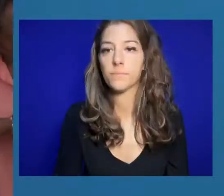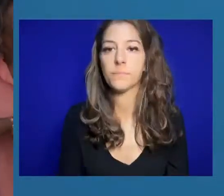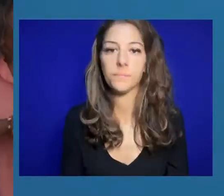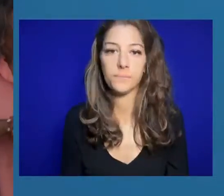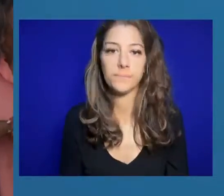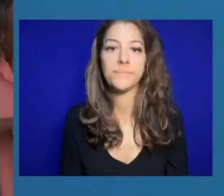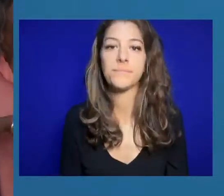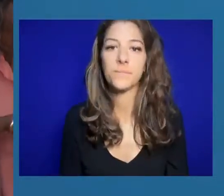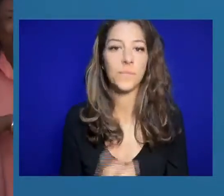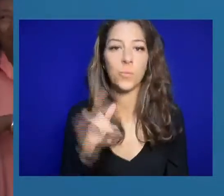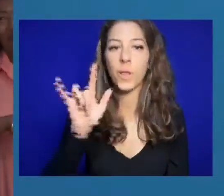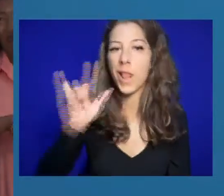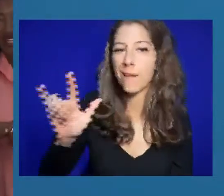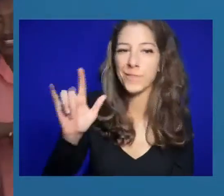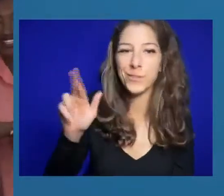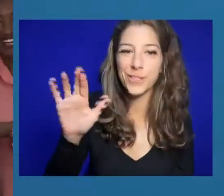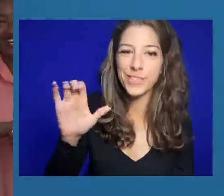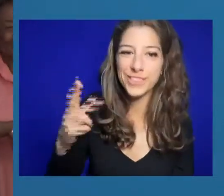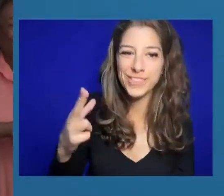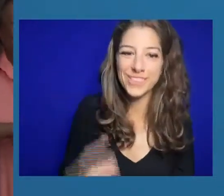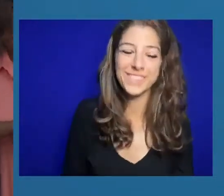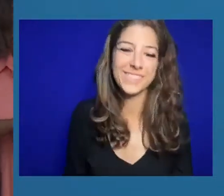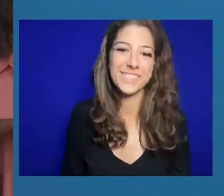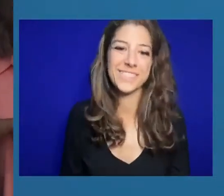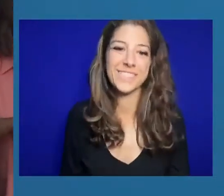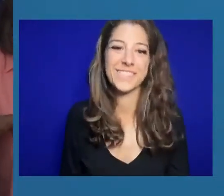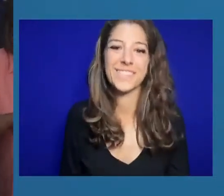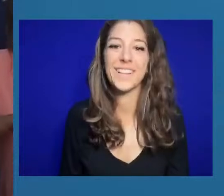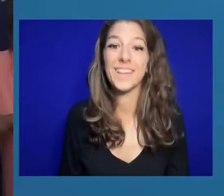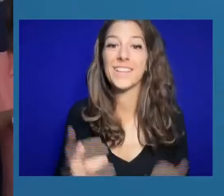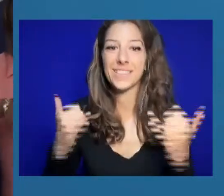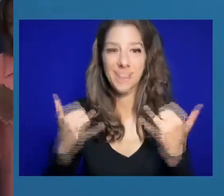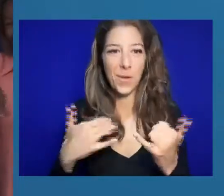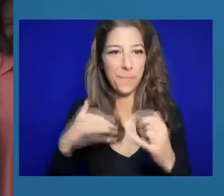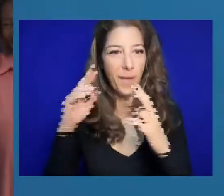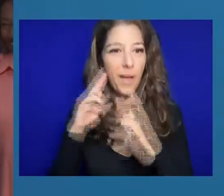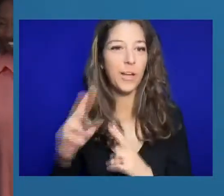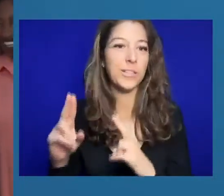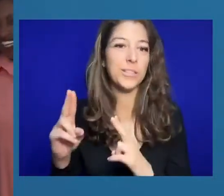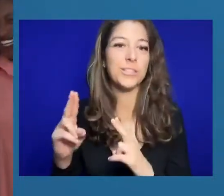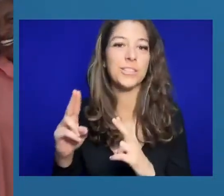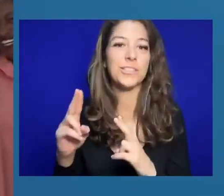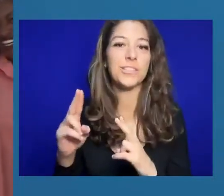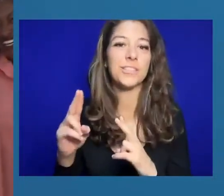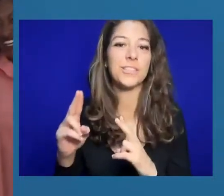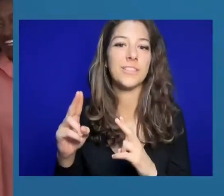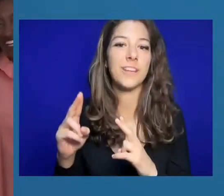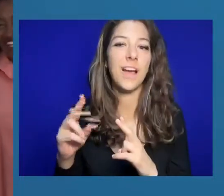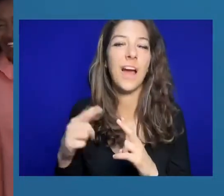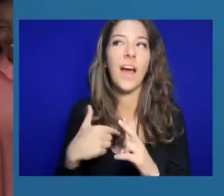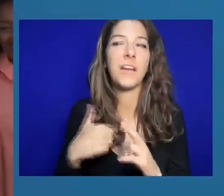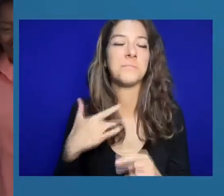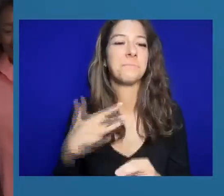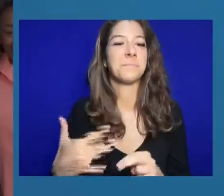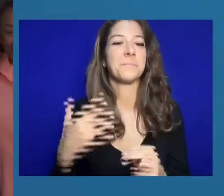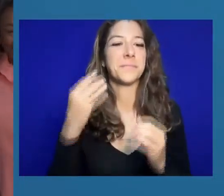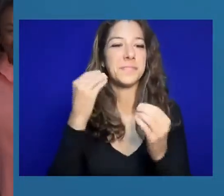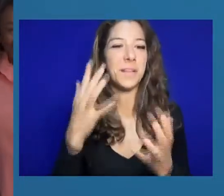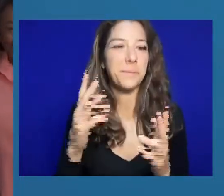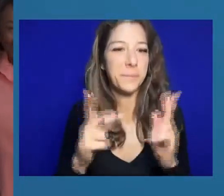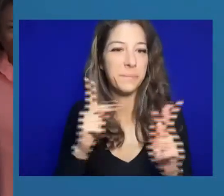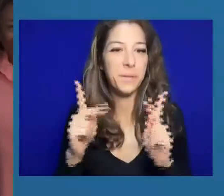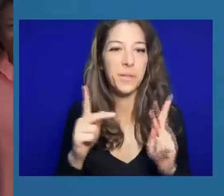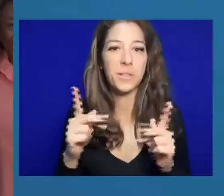Yes, we love you, Rich. So now it's my honor. You know, I often tell people governing New